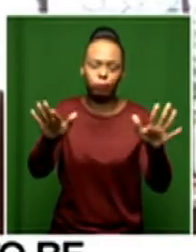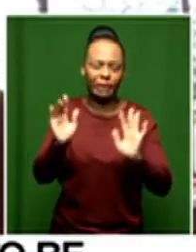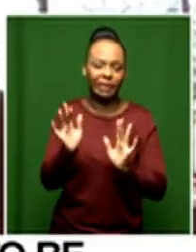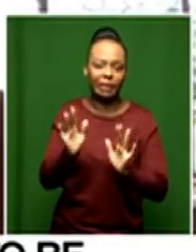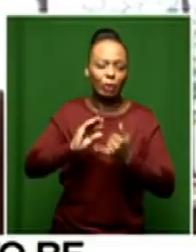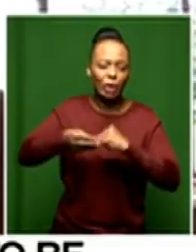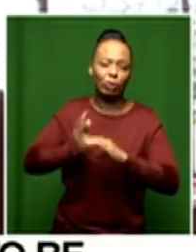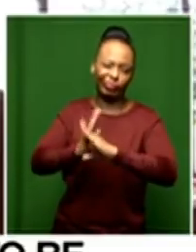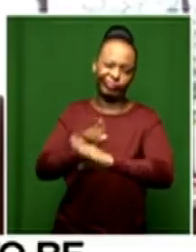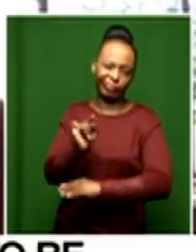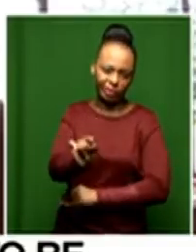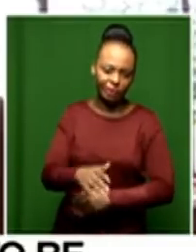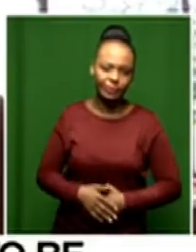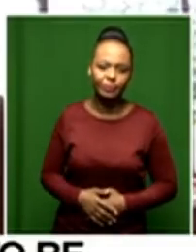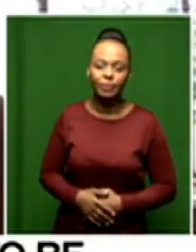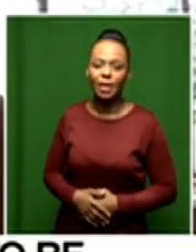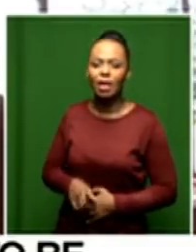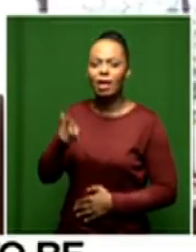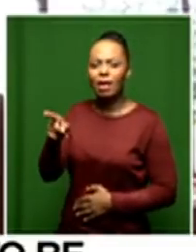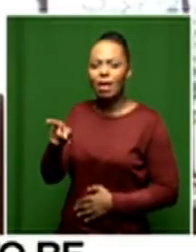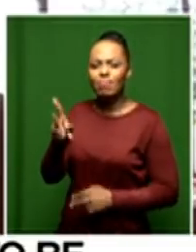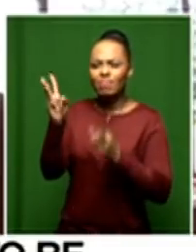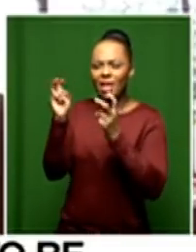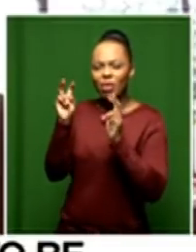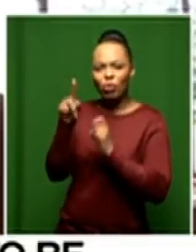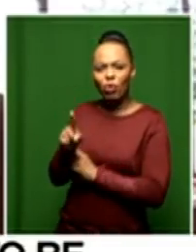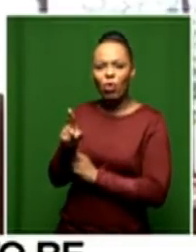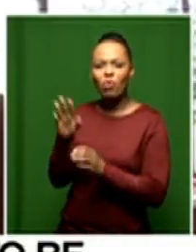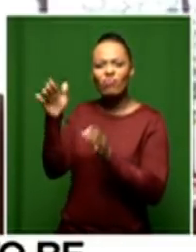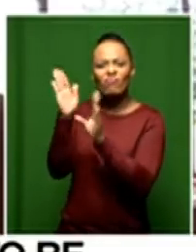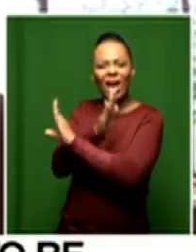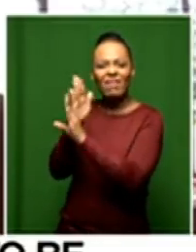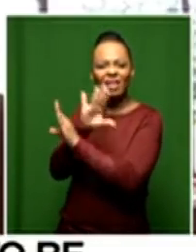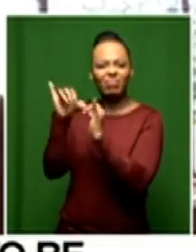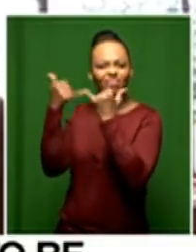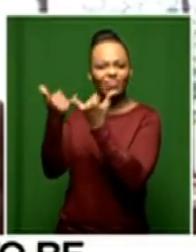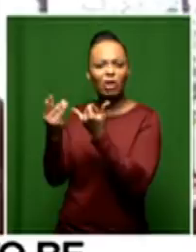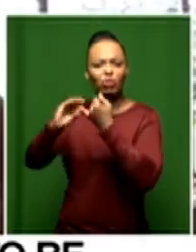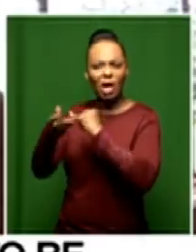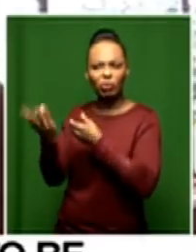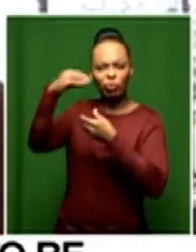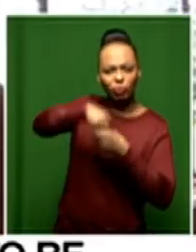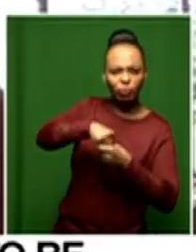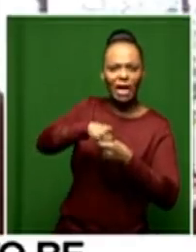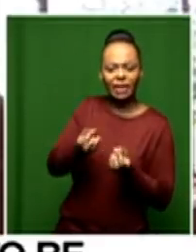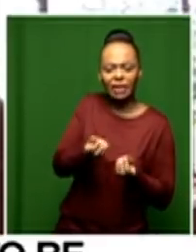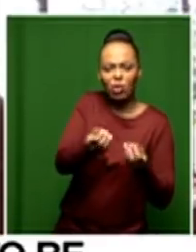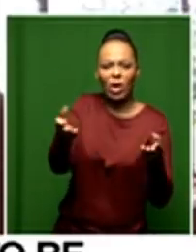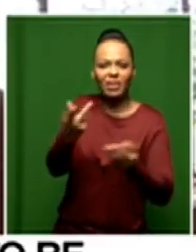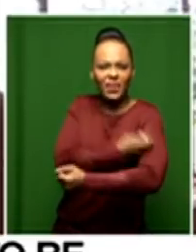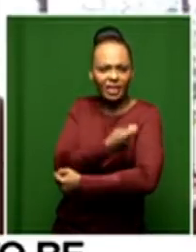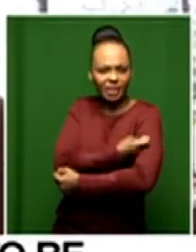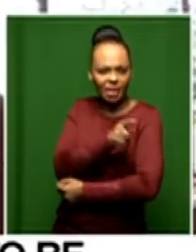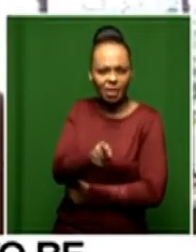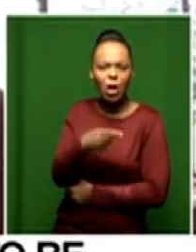talk, before we start wrapping up, a little bit about the private sector getting involved in all of this, the private sector securing vaccines. Obviously, we